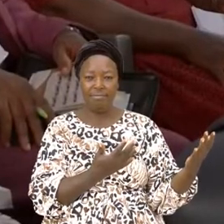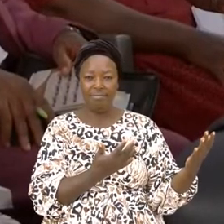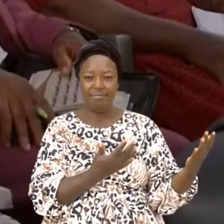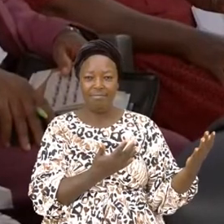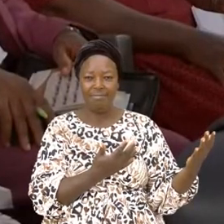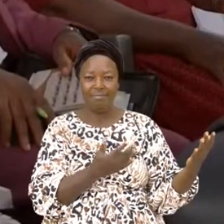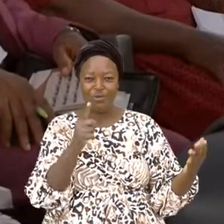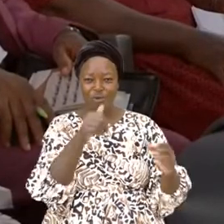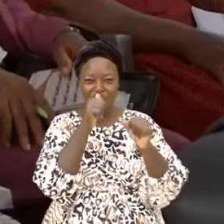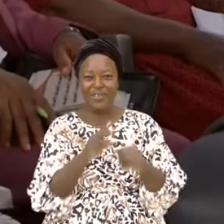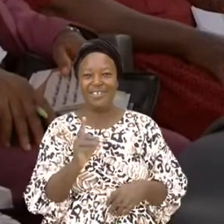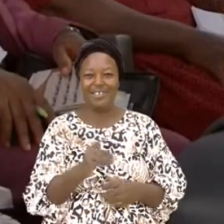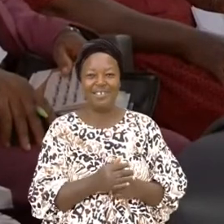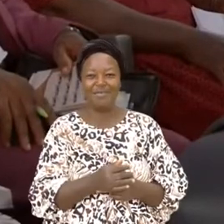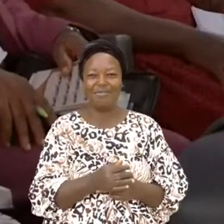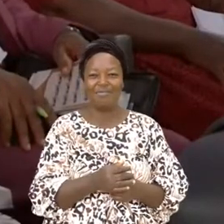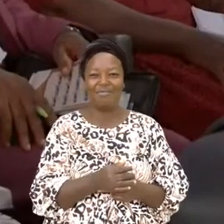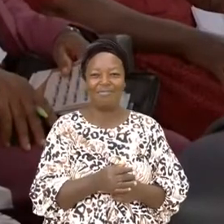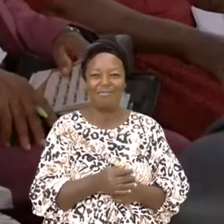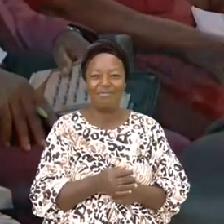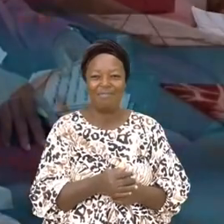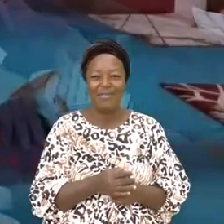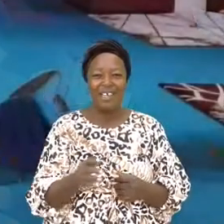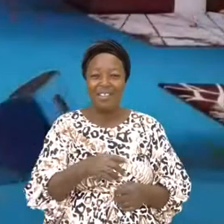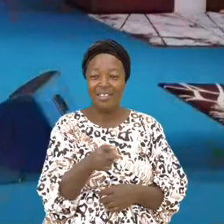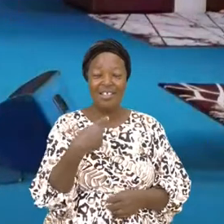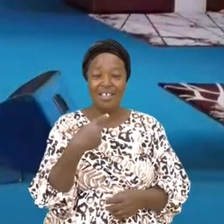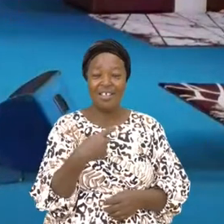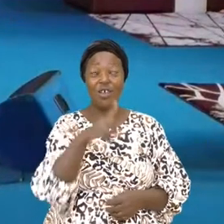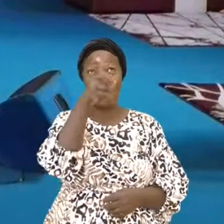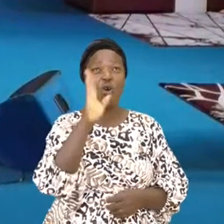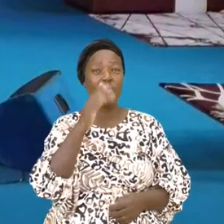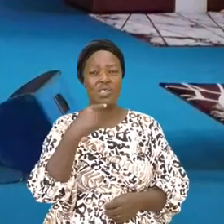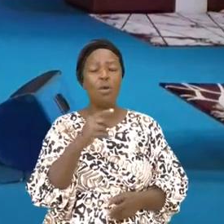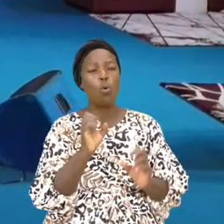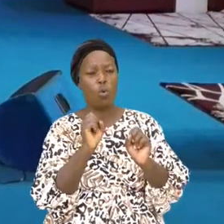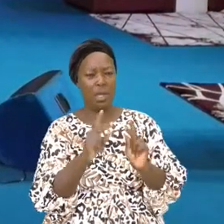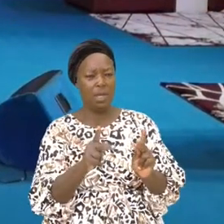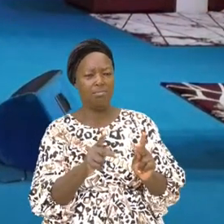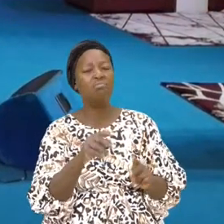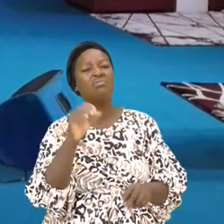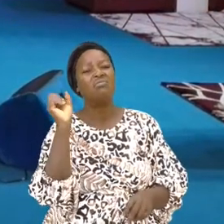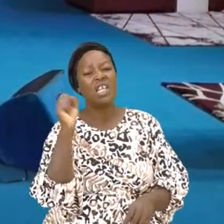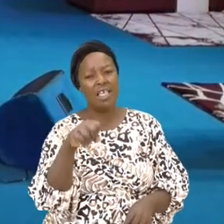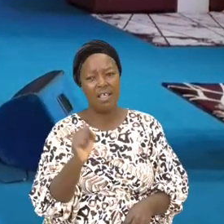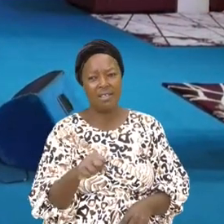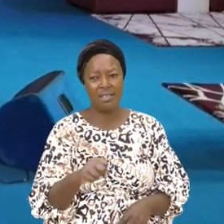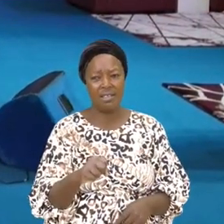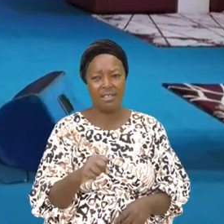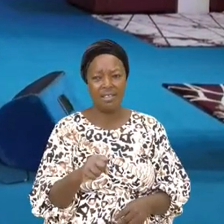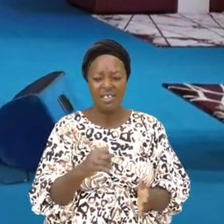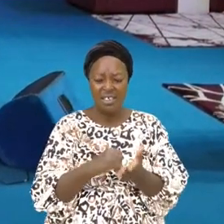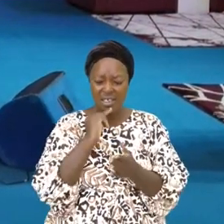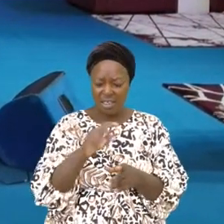You are blessed. They say God may say, okay, yes. It's